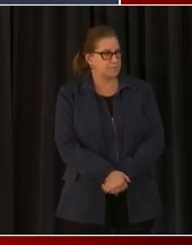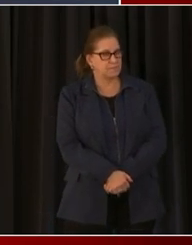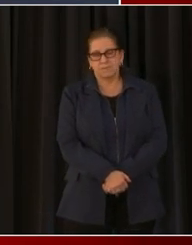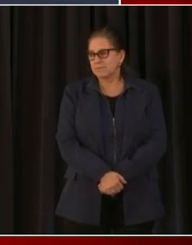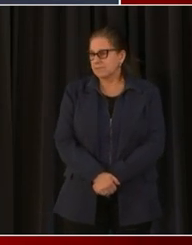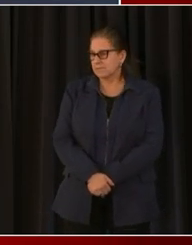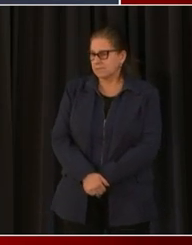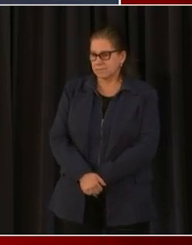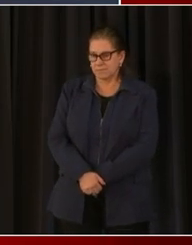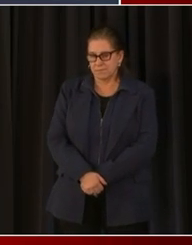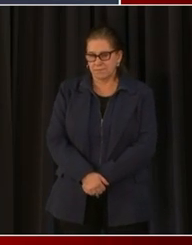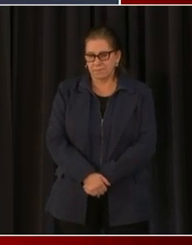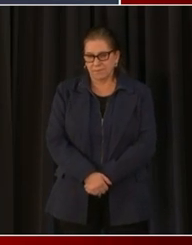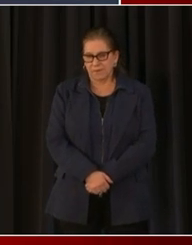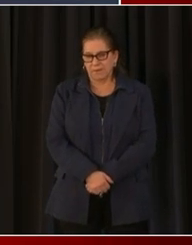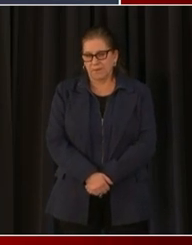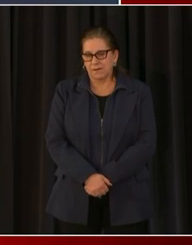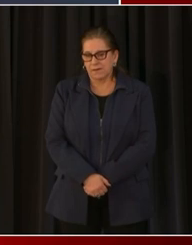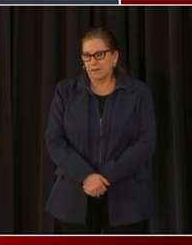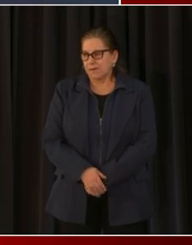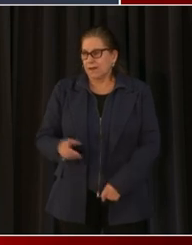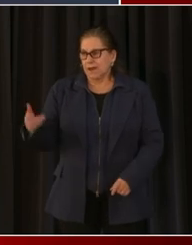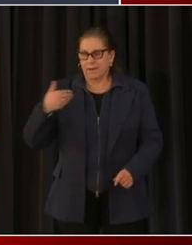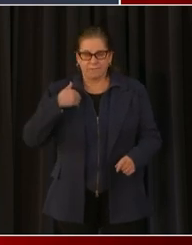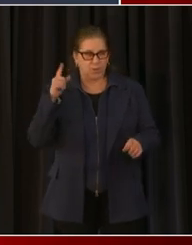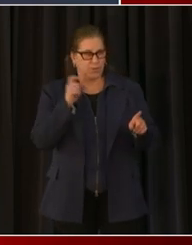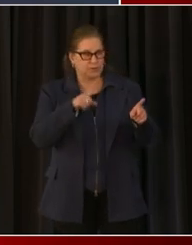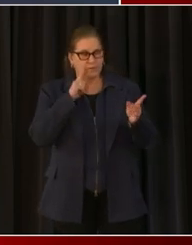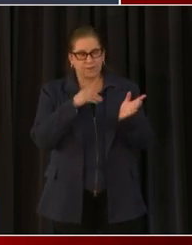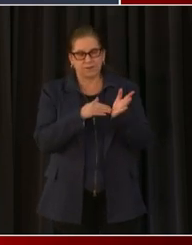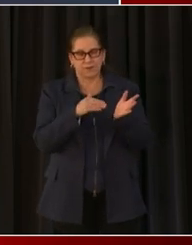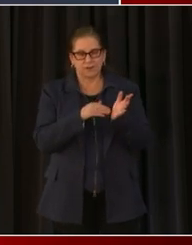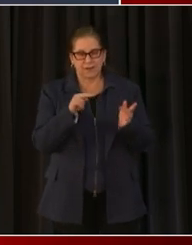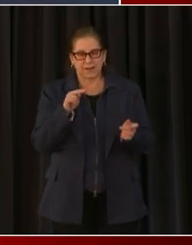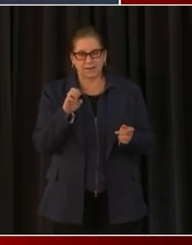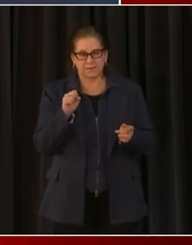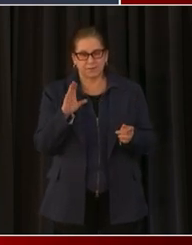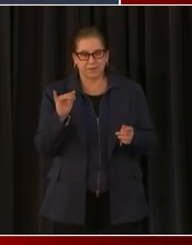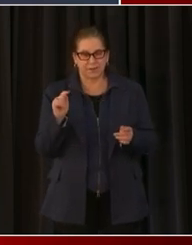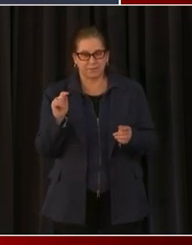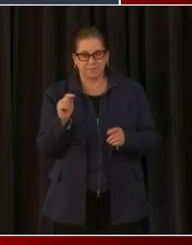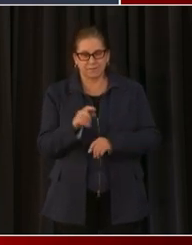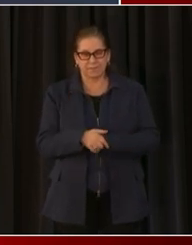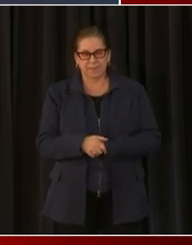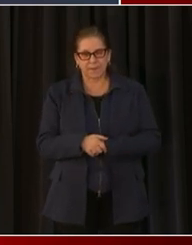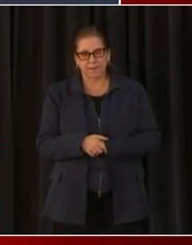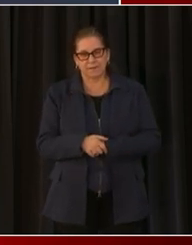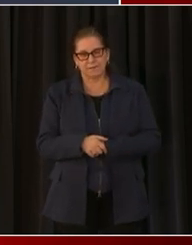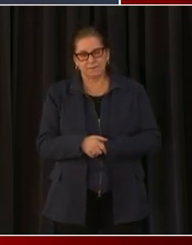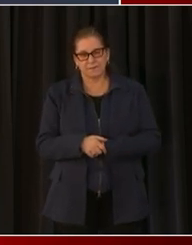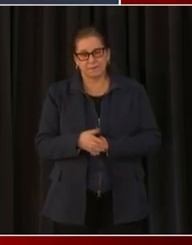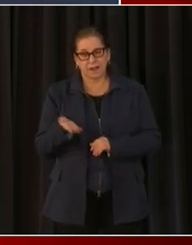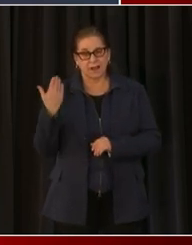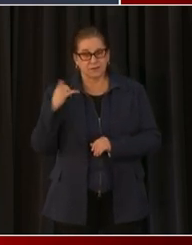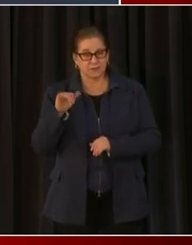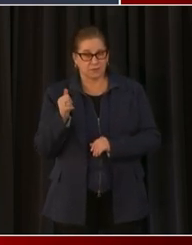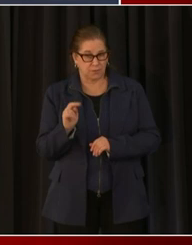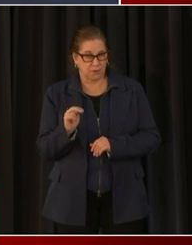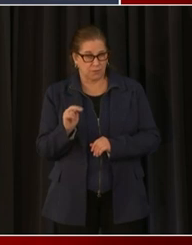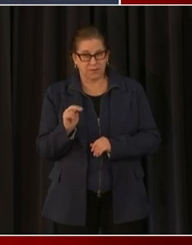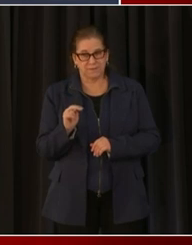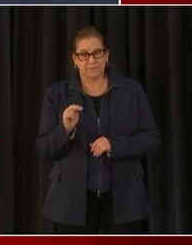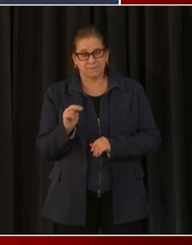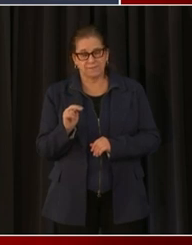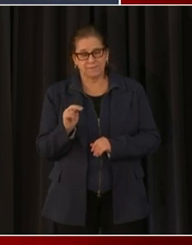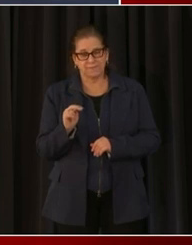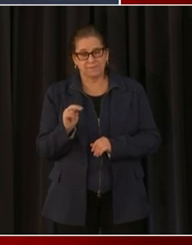Yes, Perry? I have a question first for Dr. Nesbitt and then a few school budget questions. Initially, back in January, DC Health said you